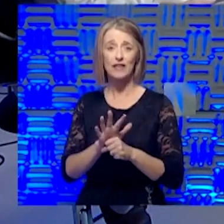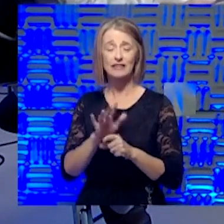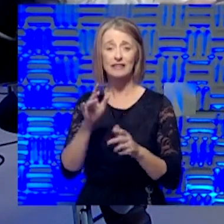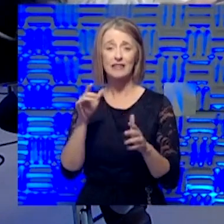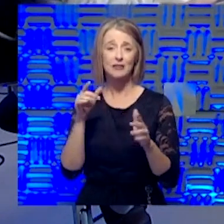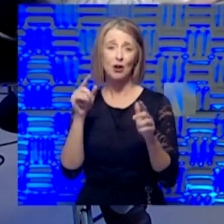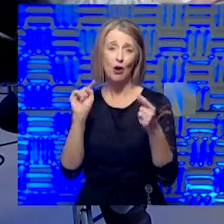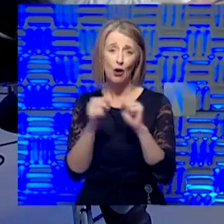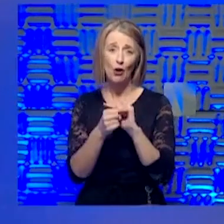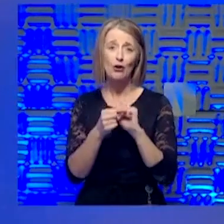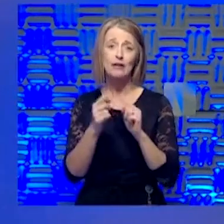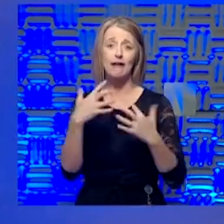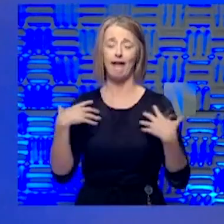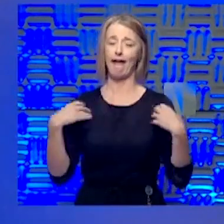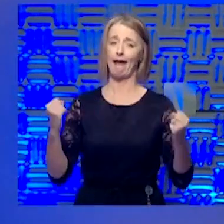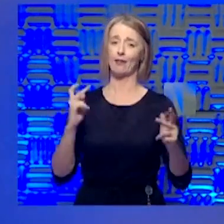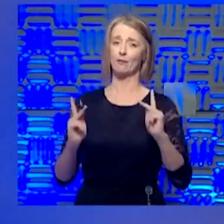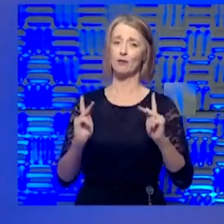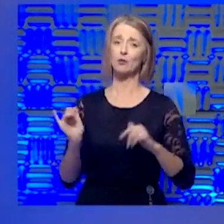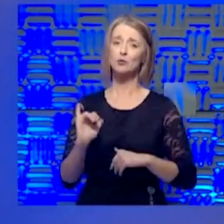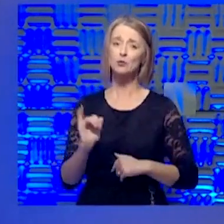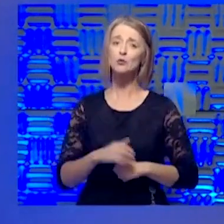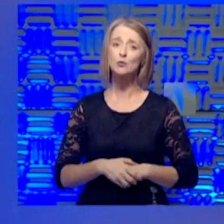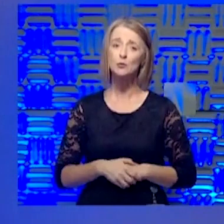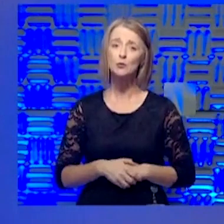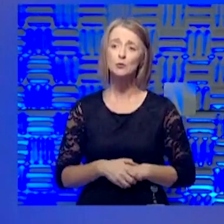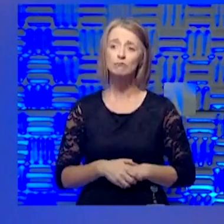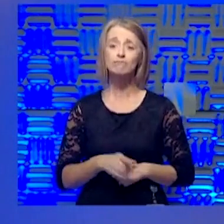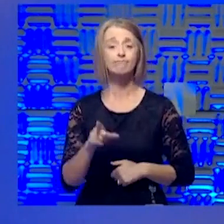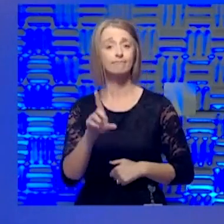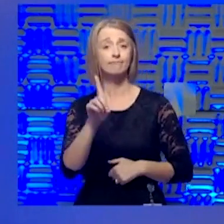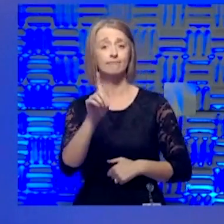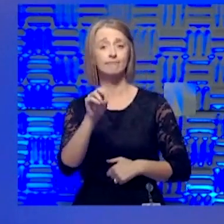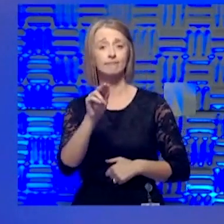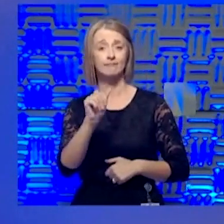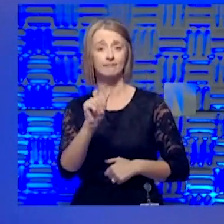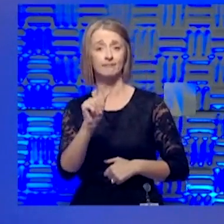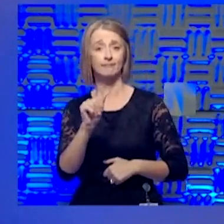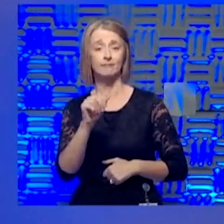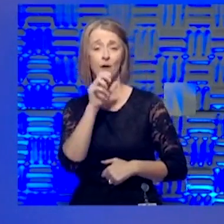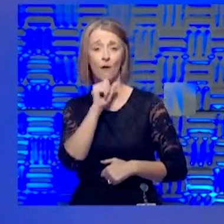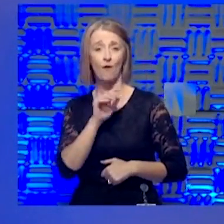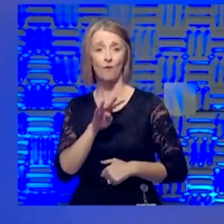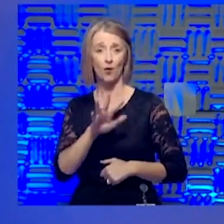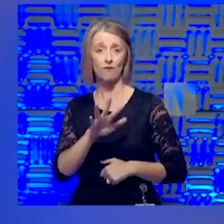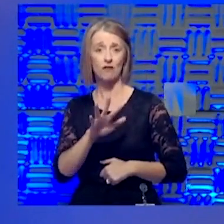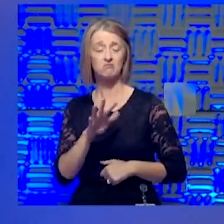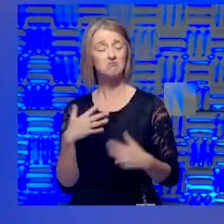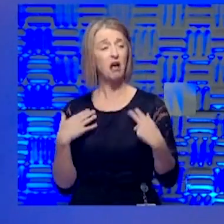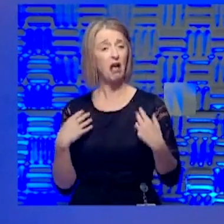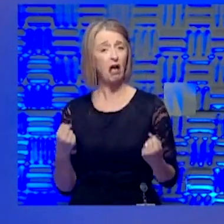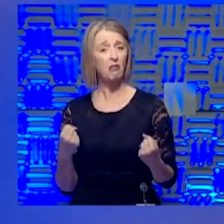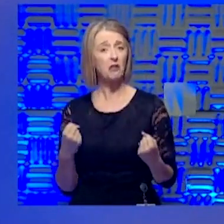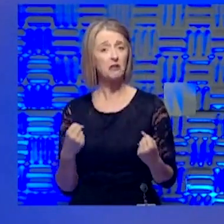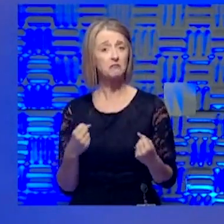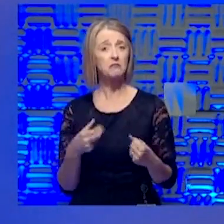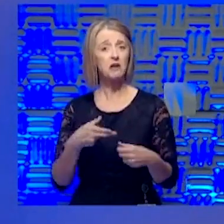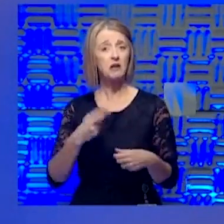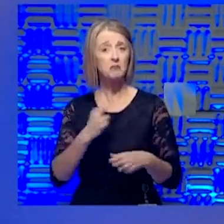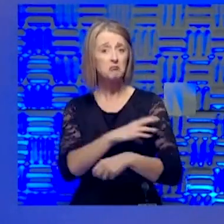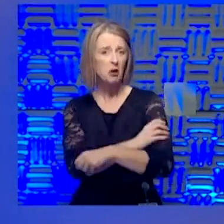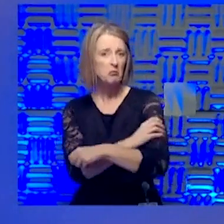as well as unhealthy people. Yeah, and I have those concerns, I'm 45, relatively healthy, high blood pressure,